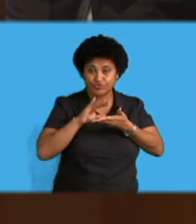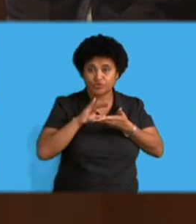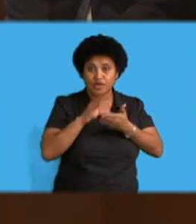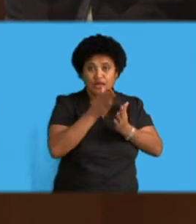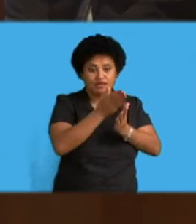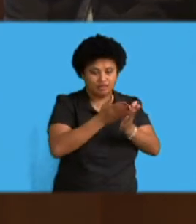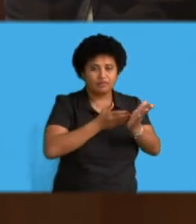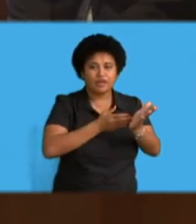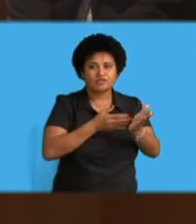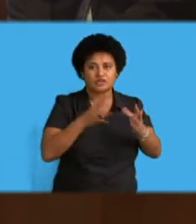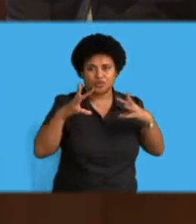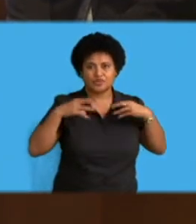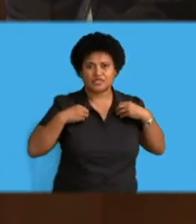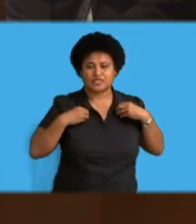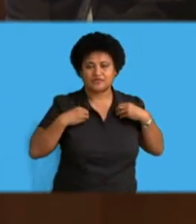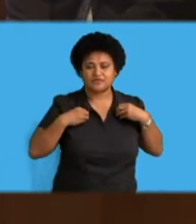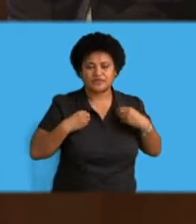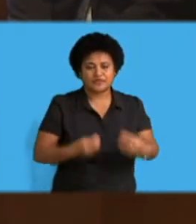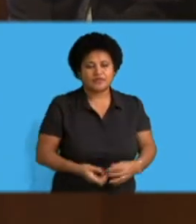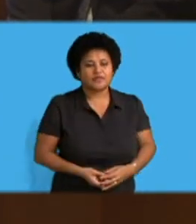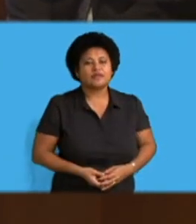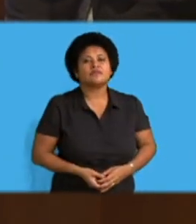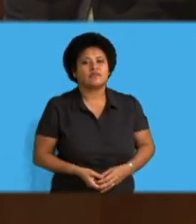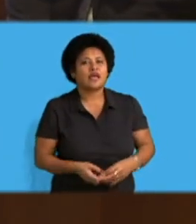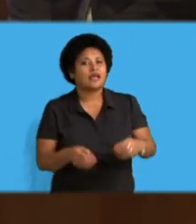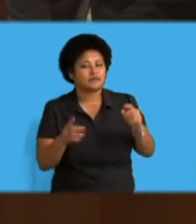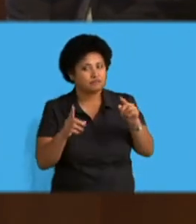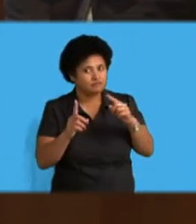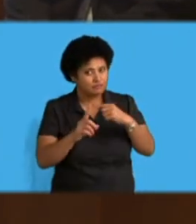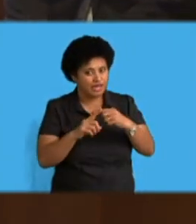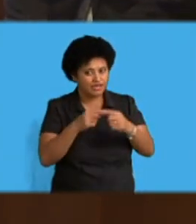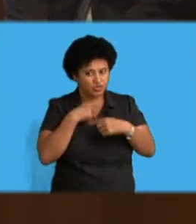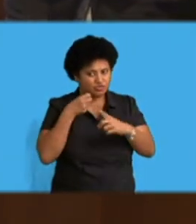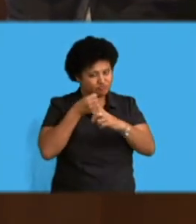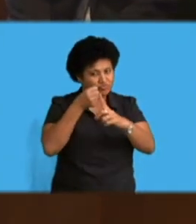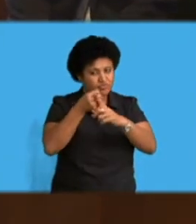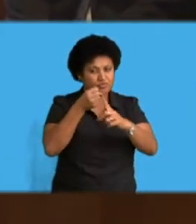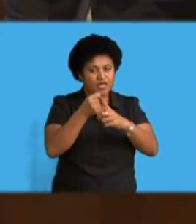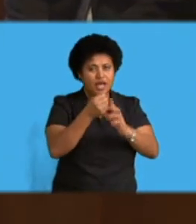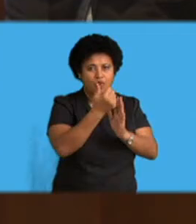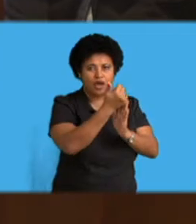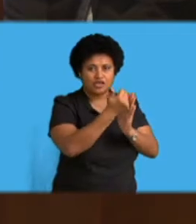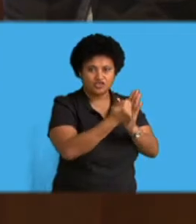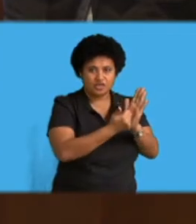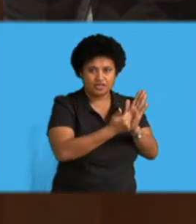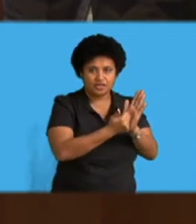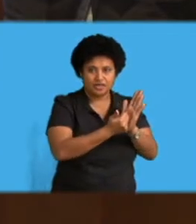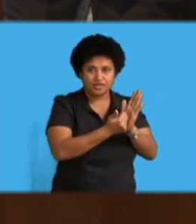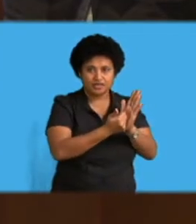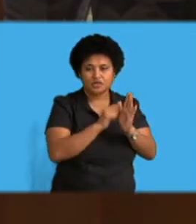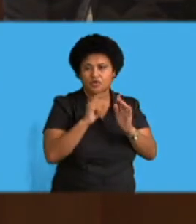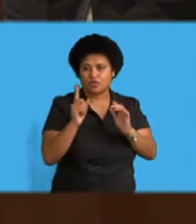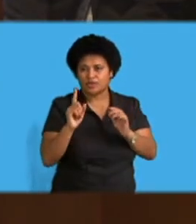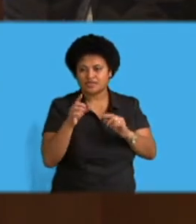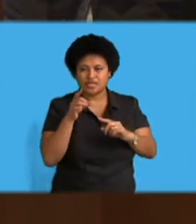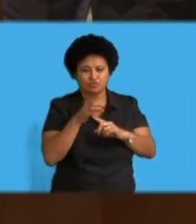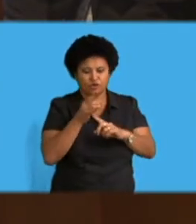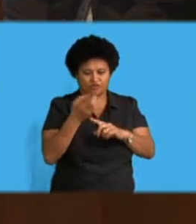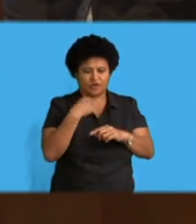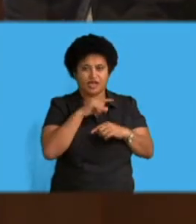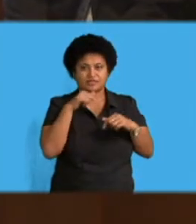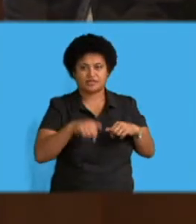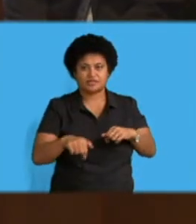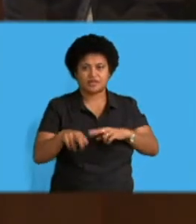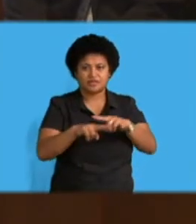and of course we highlighted in particular our agenda. Indeed, the feedback was that it was very fortuitous to us, given the current political